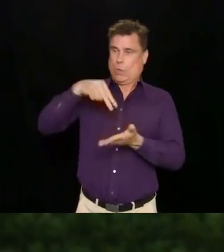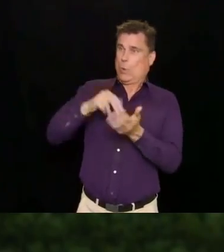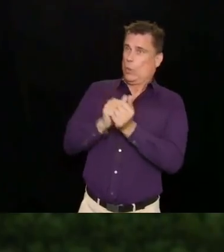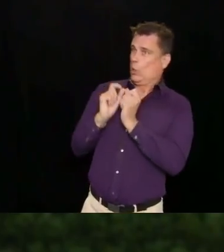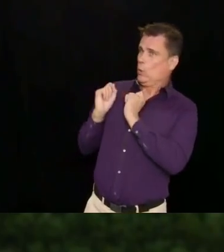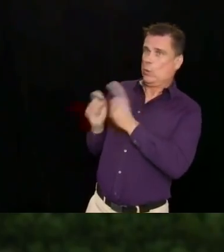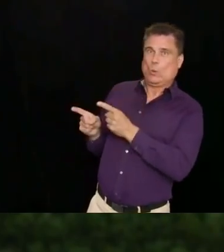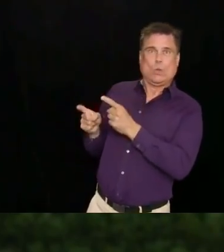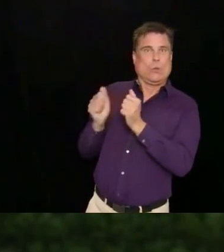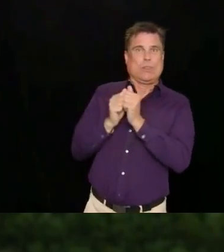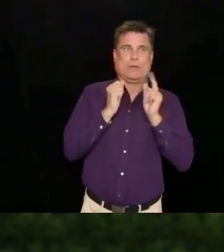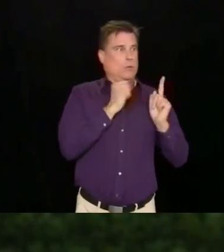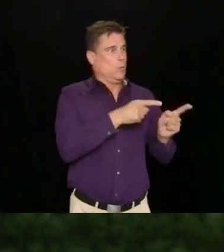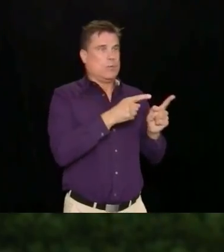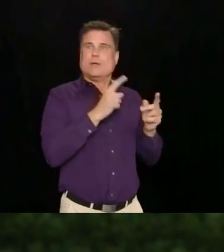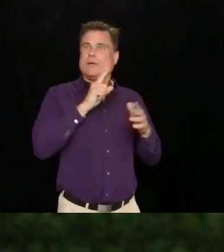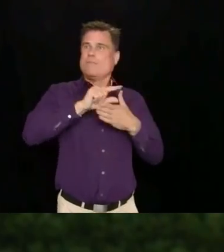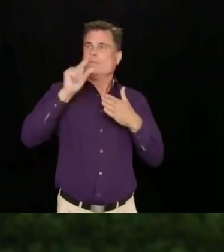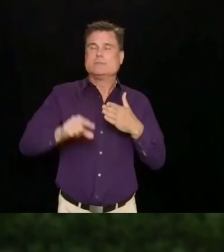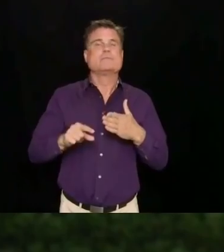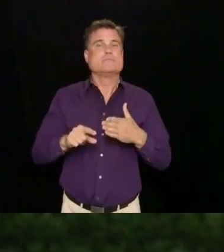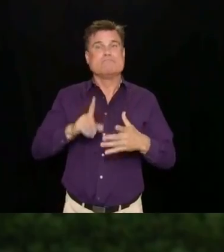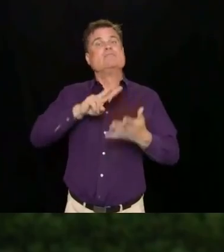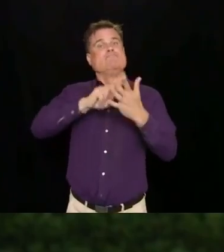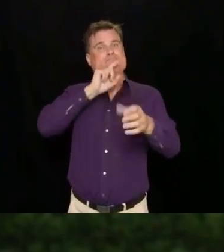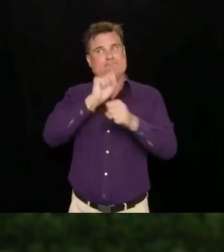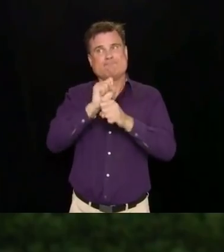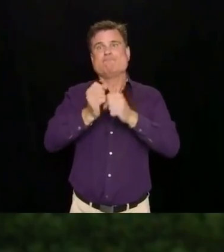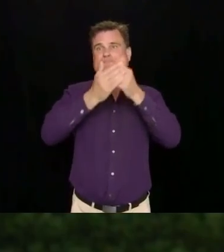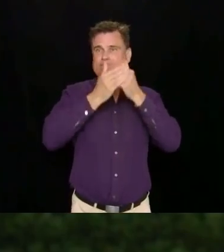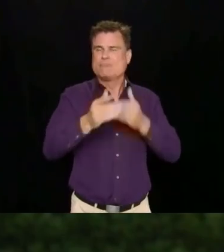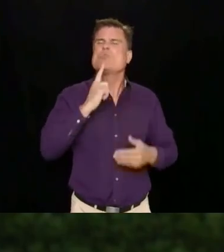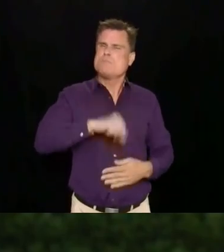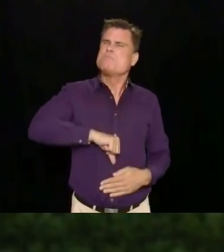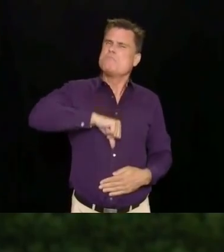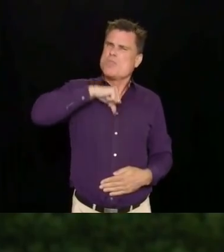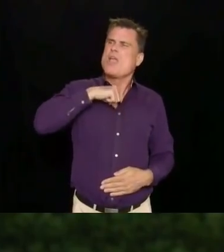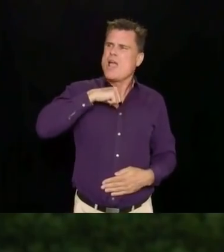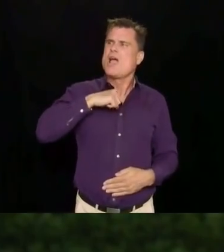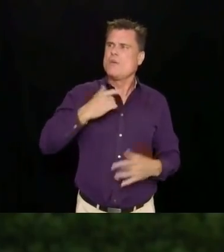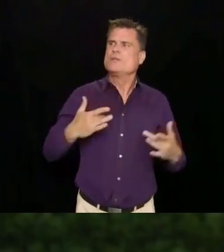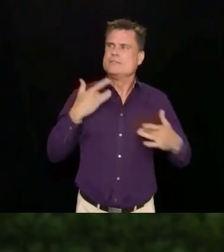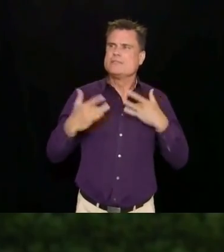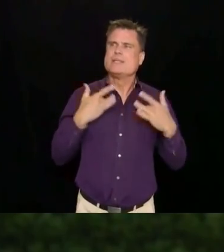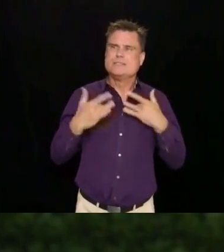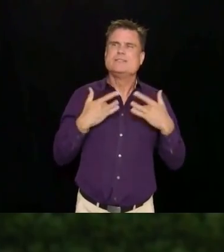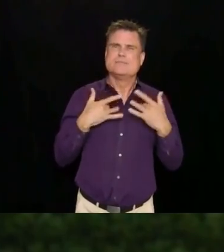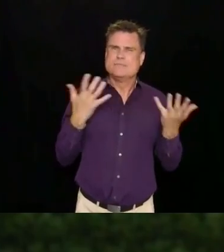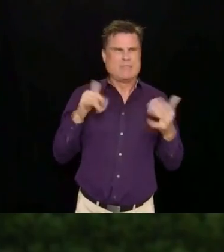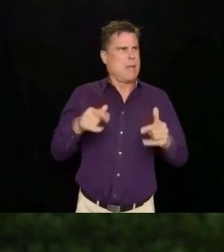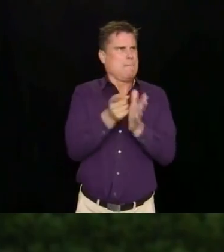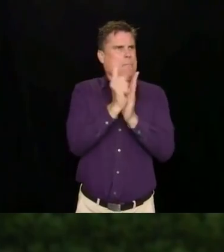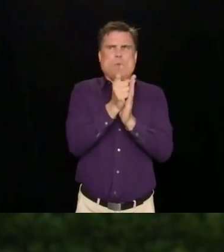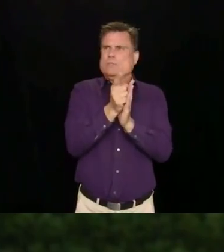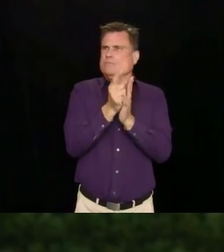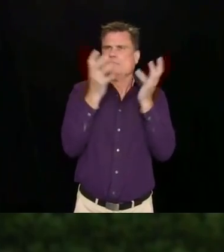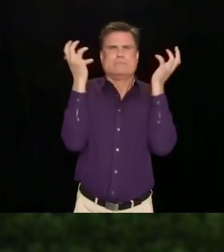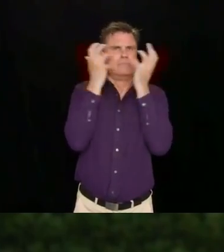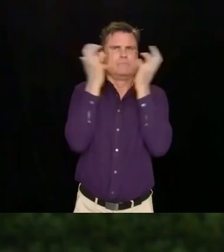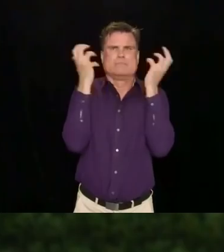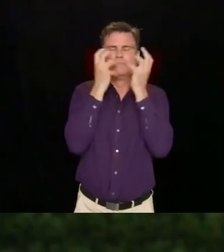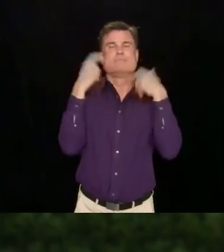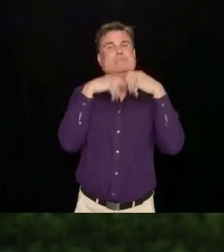government, I am so very, very proud, so proud to be at this announcement for this